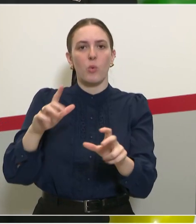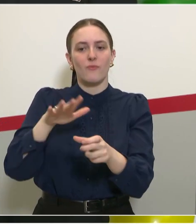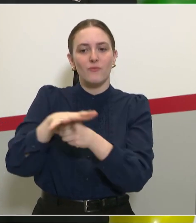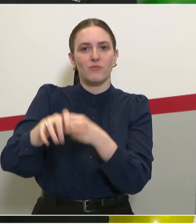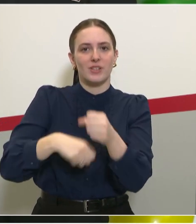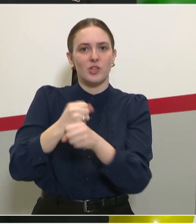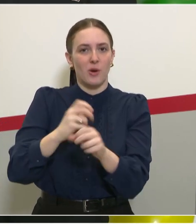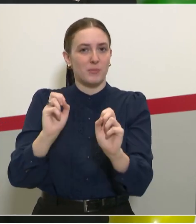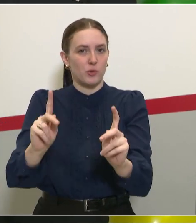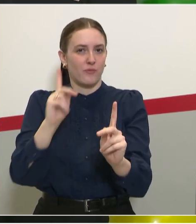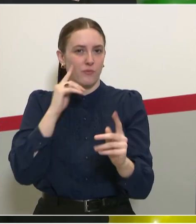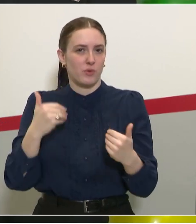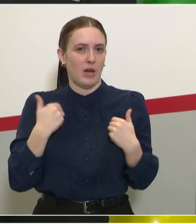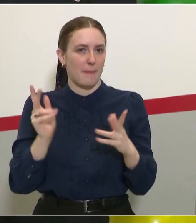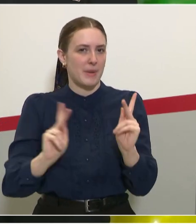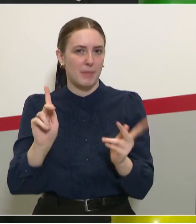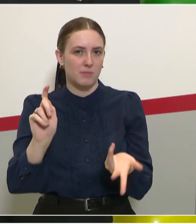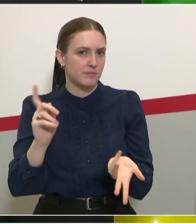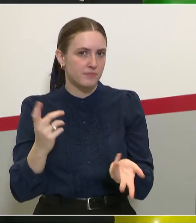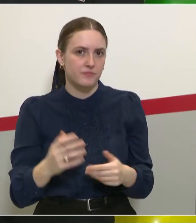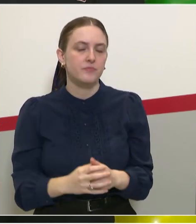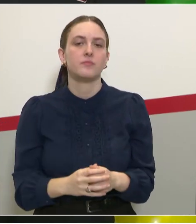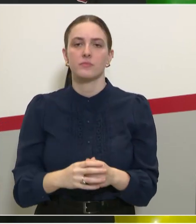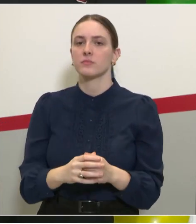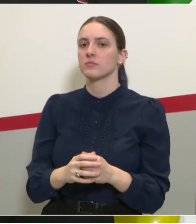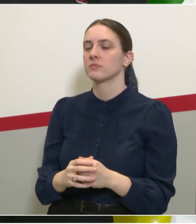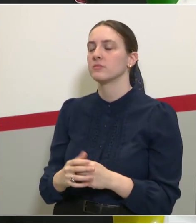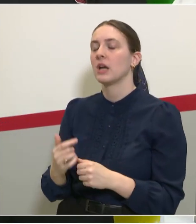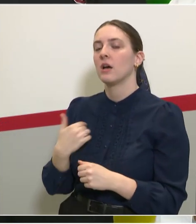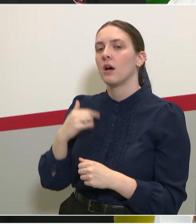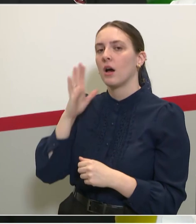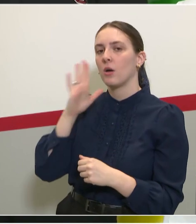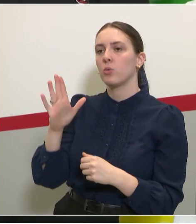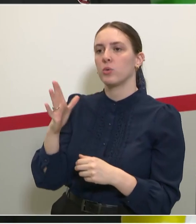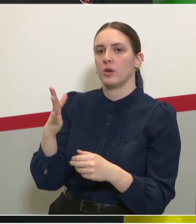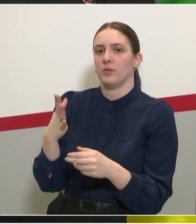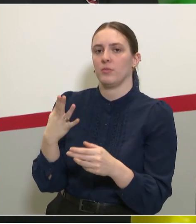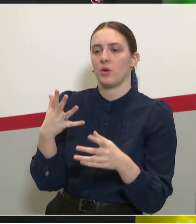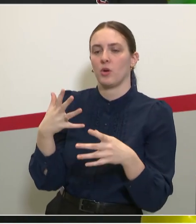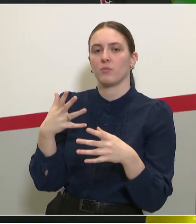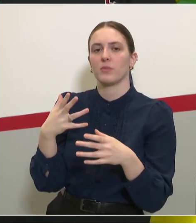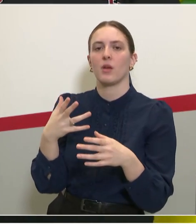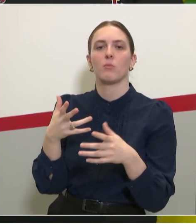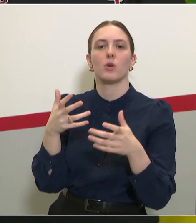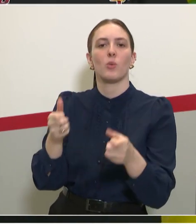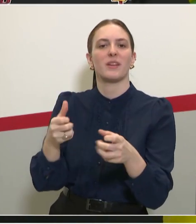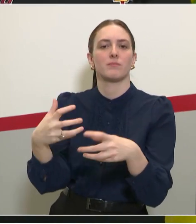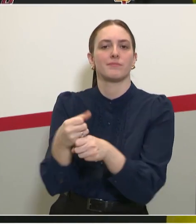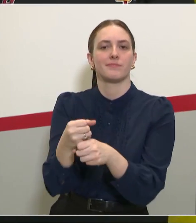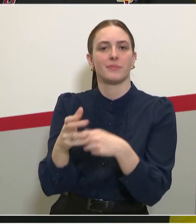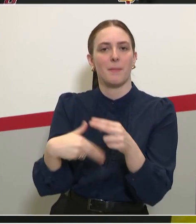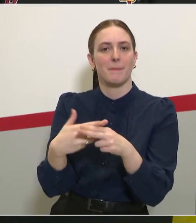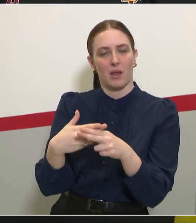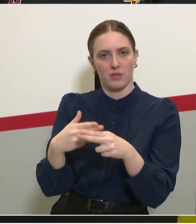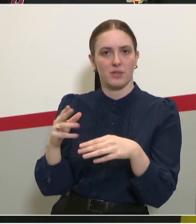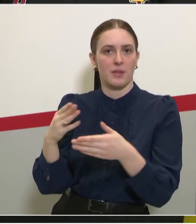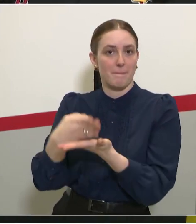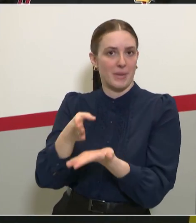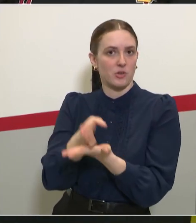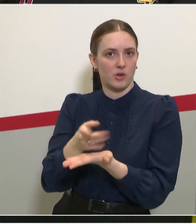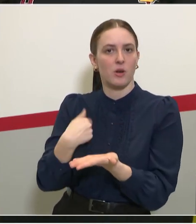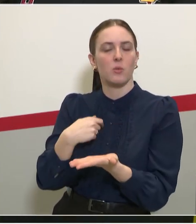young people? Well, I'll just give you a quick primer on our budget. We are about to